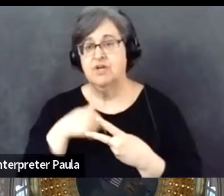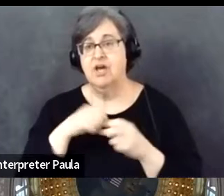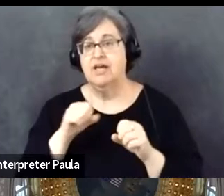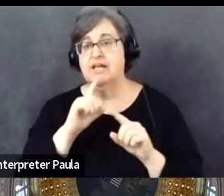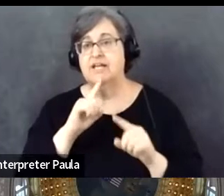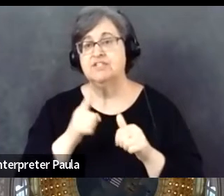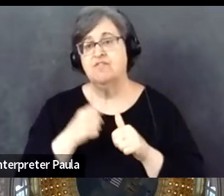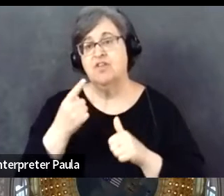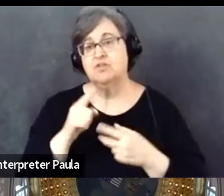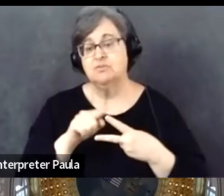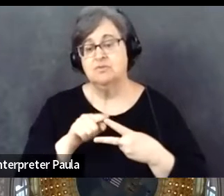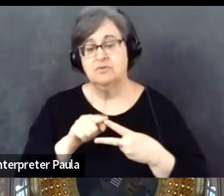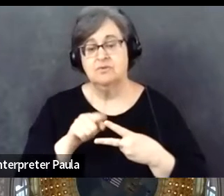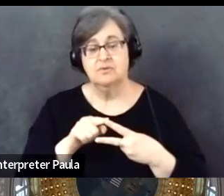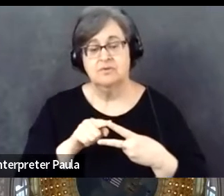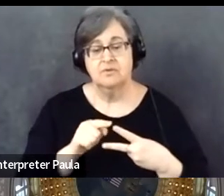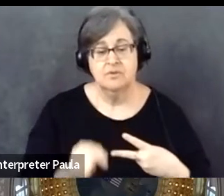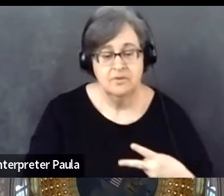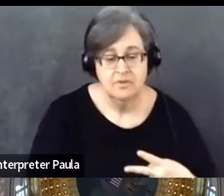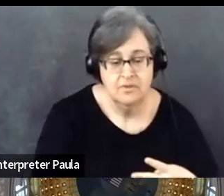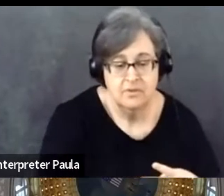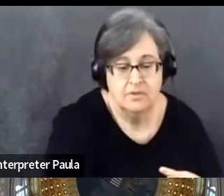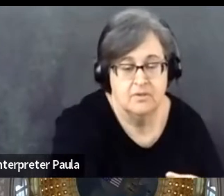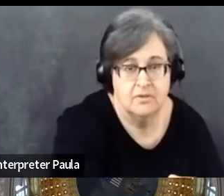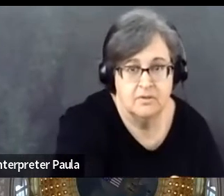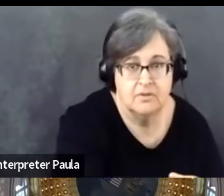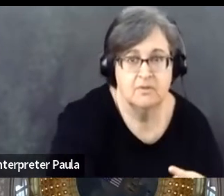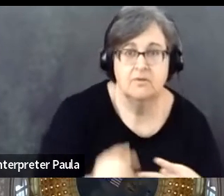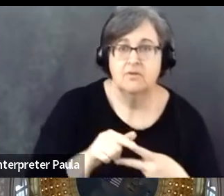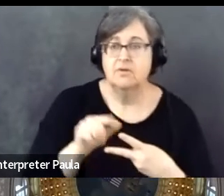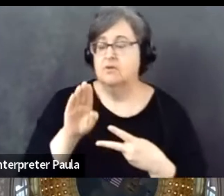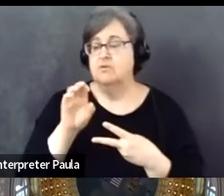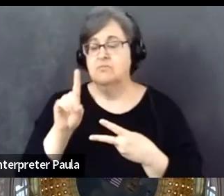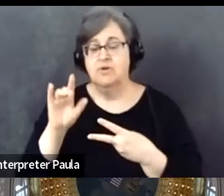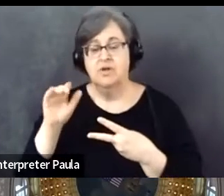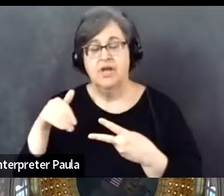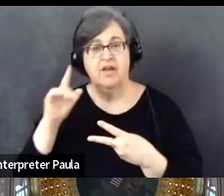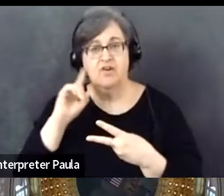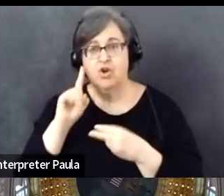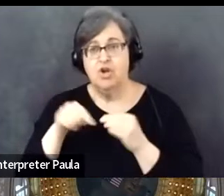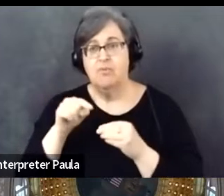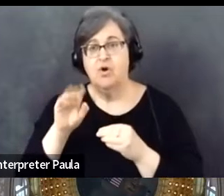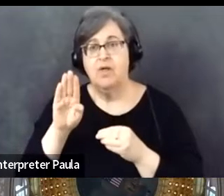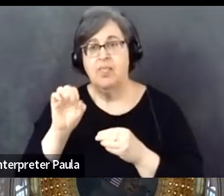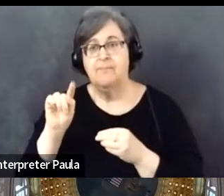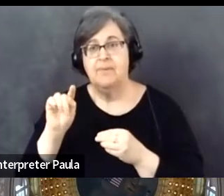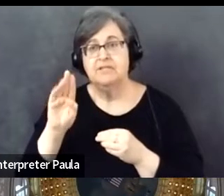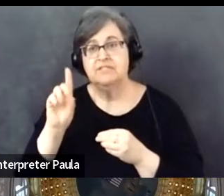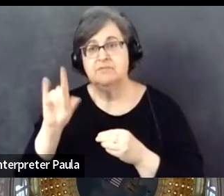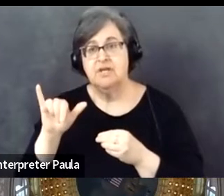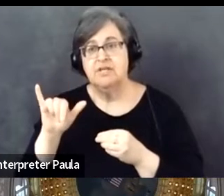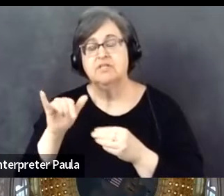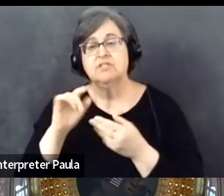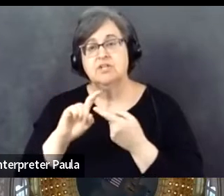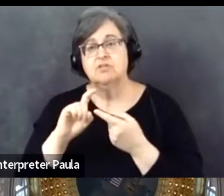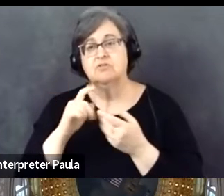first one for sure. Brady asked about, he had not heard of the Best Buddies program. And Brady, it's a program for high schoolers, the way I understand it,